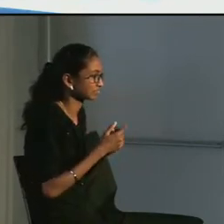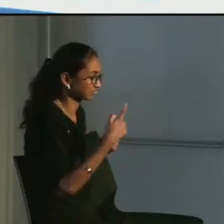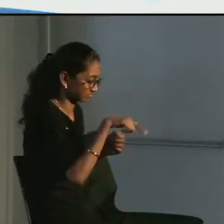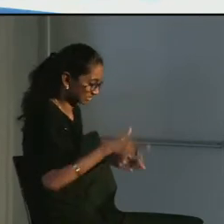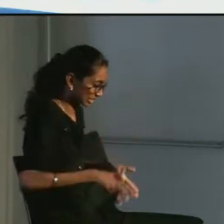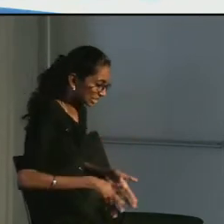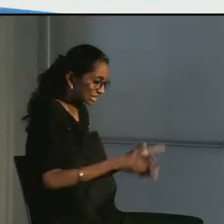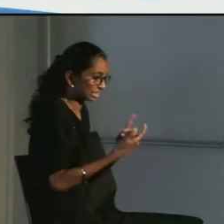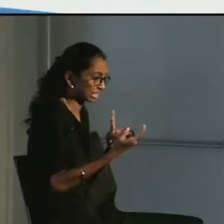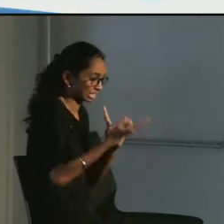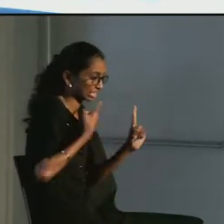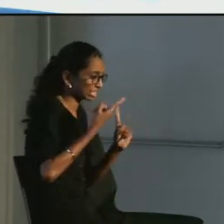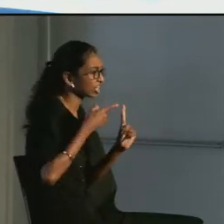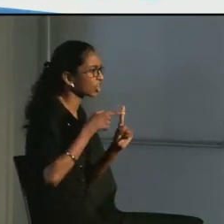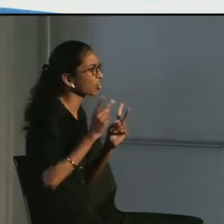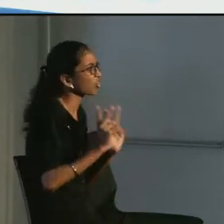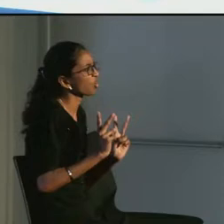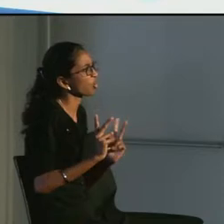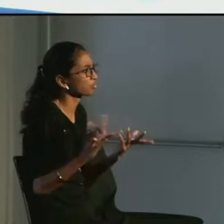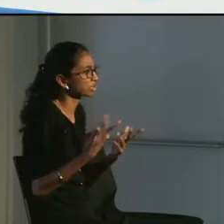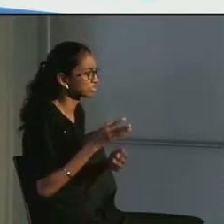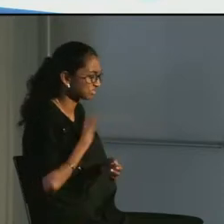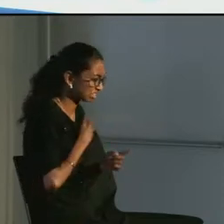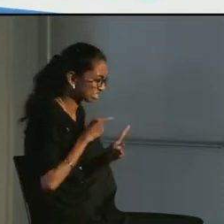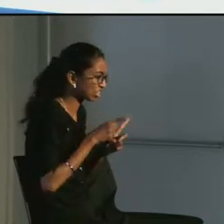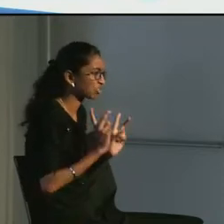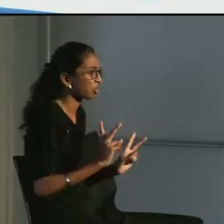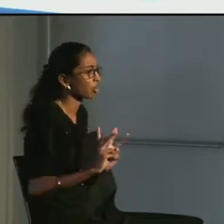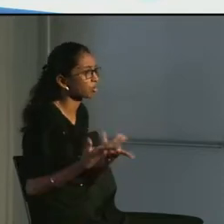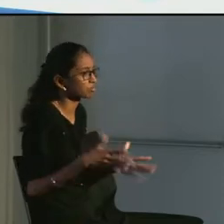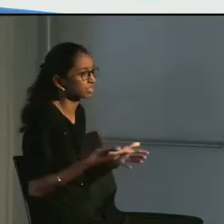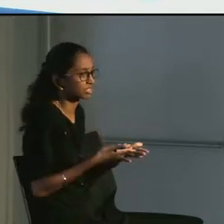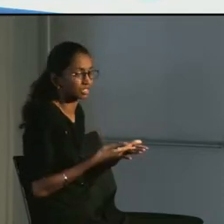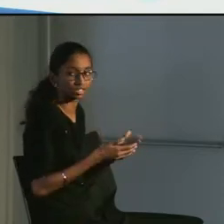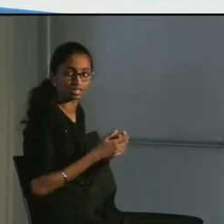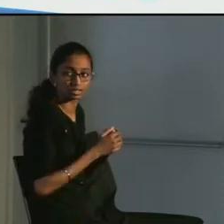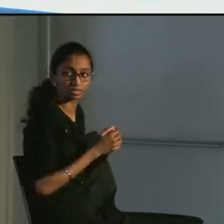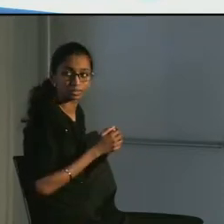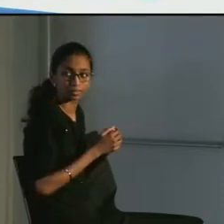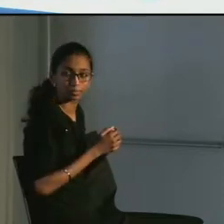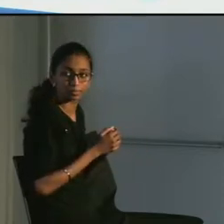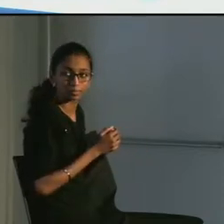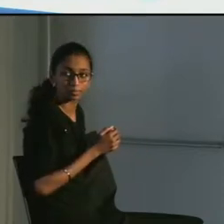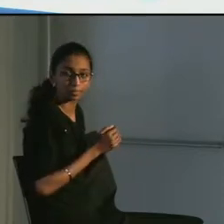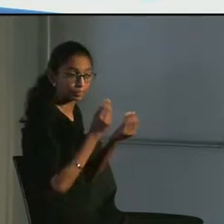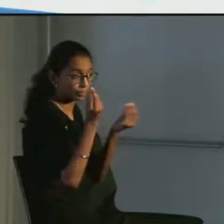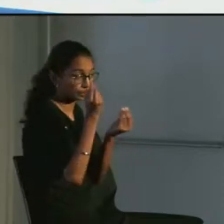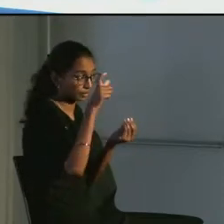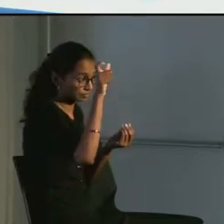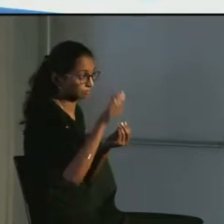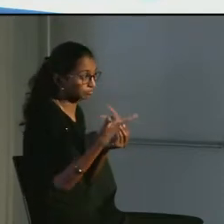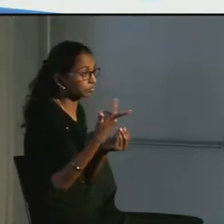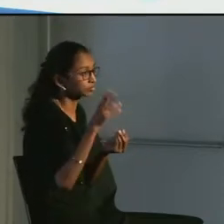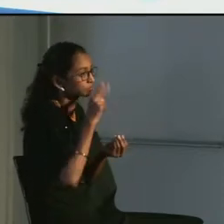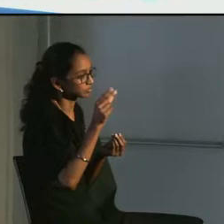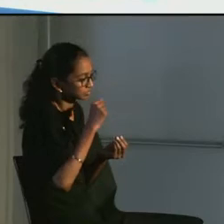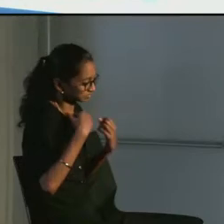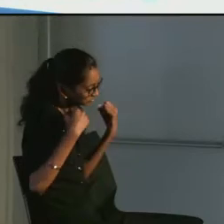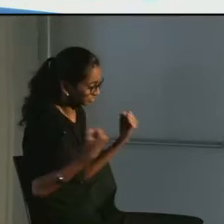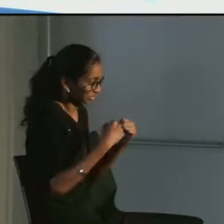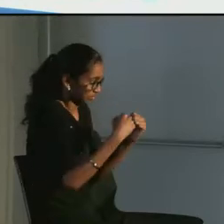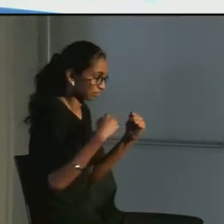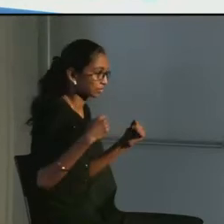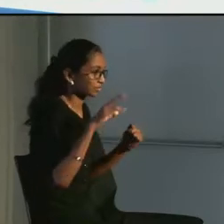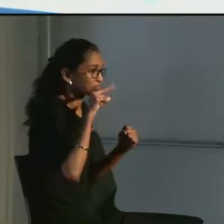was that it was normalized, fear was normalized, fear was a given. And there were those who did speak to me, and there were those who didn't speak to me.